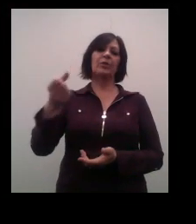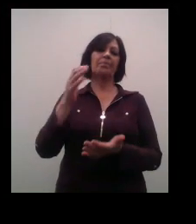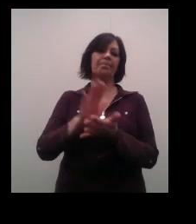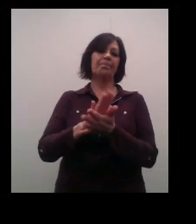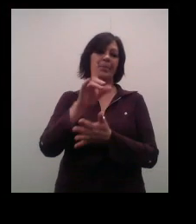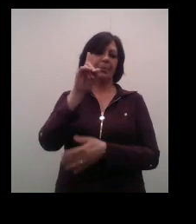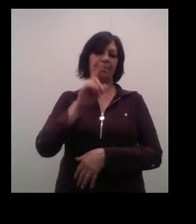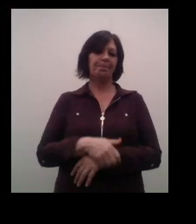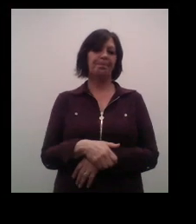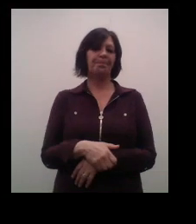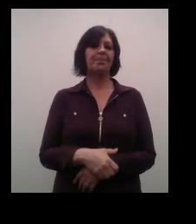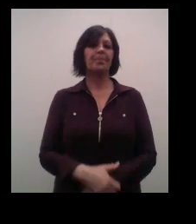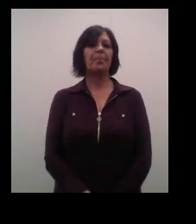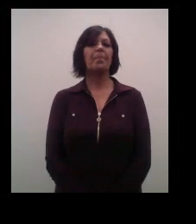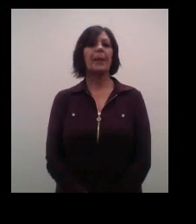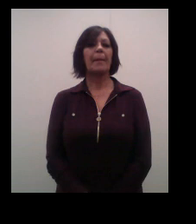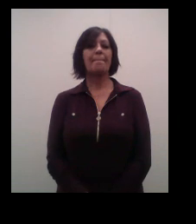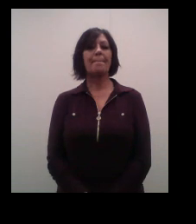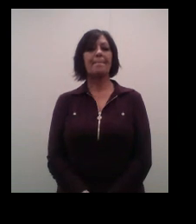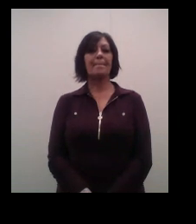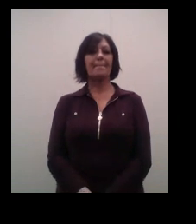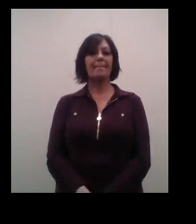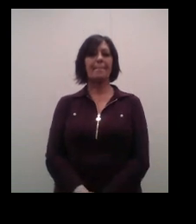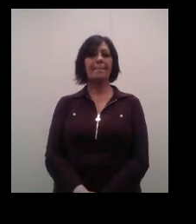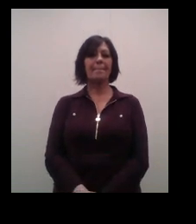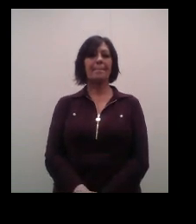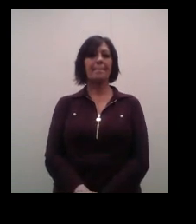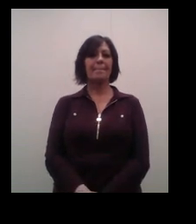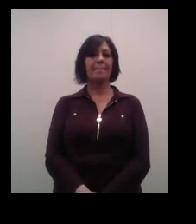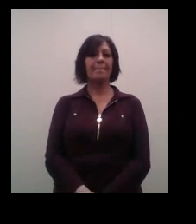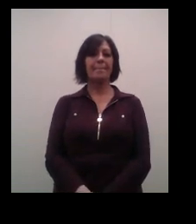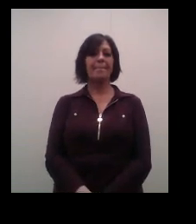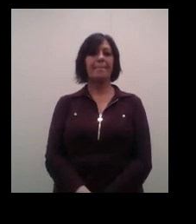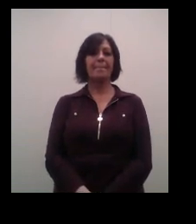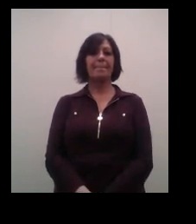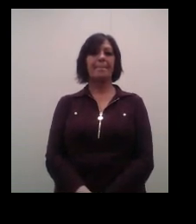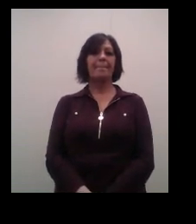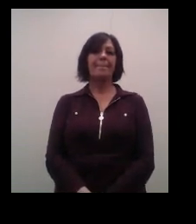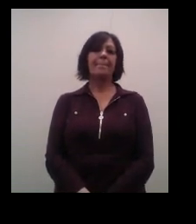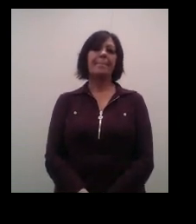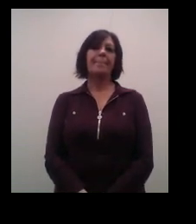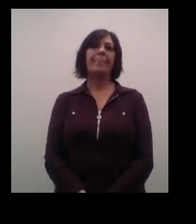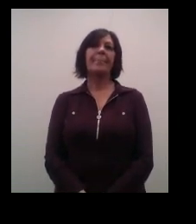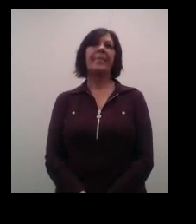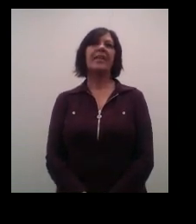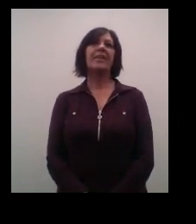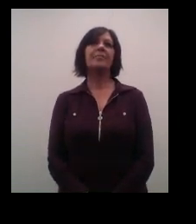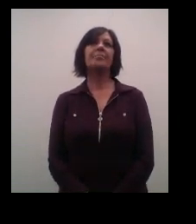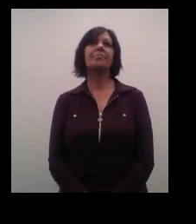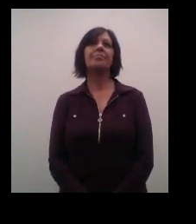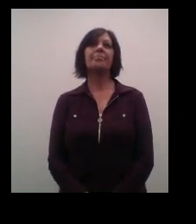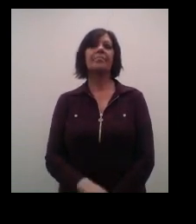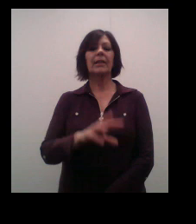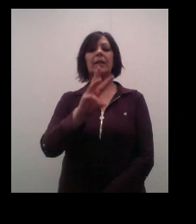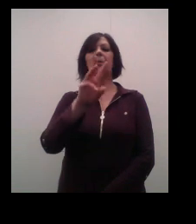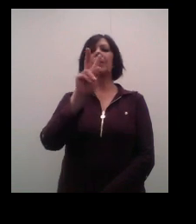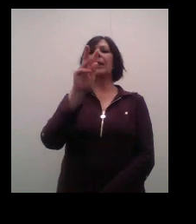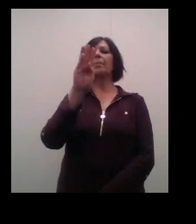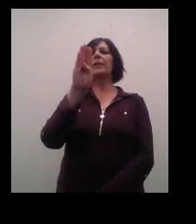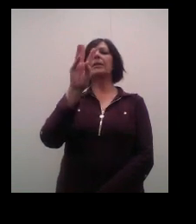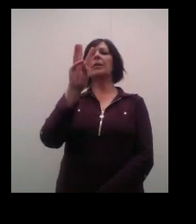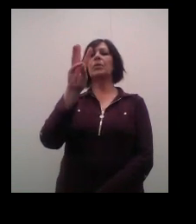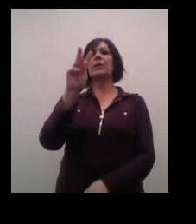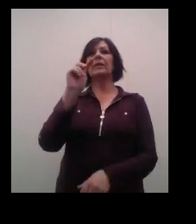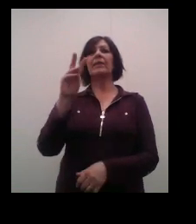here, and we will start from the bottom today, and we will start with a